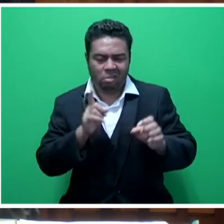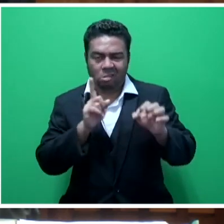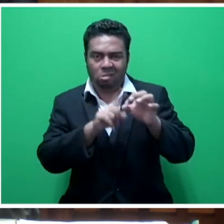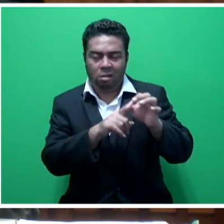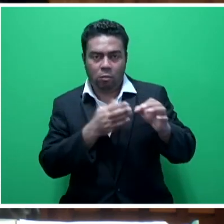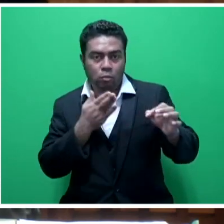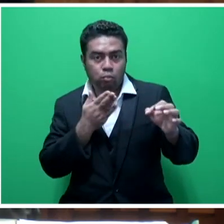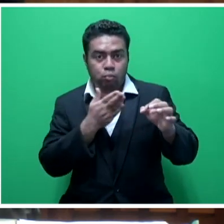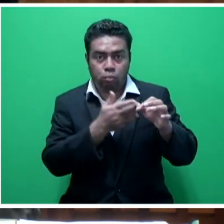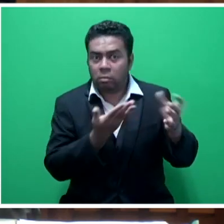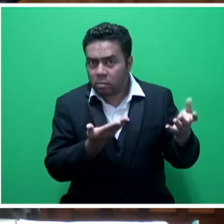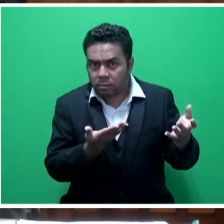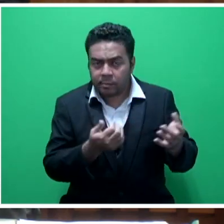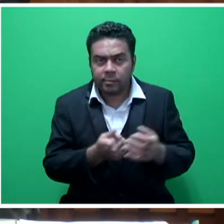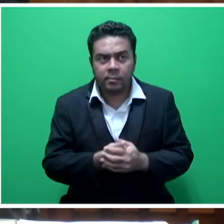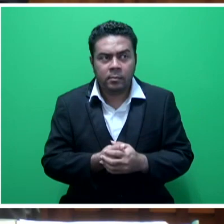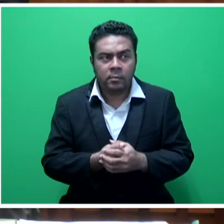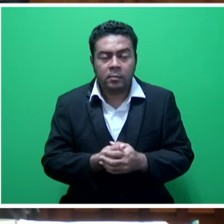its